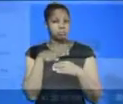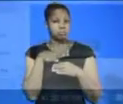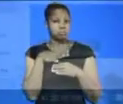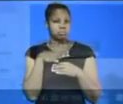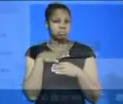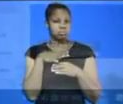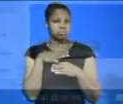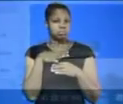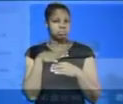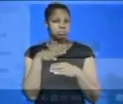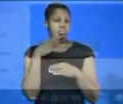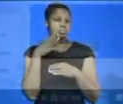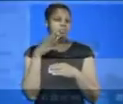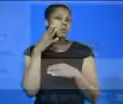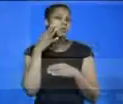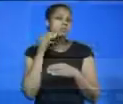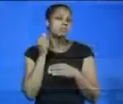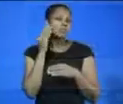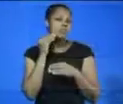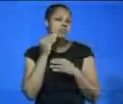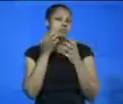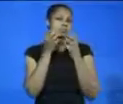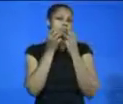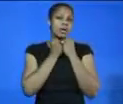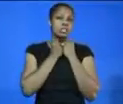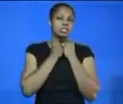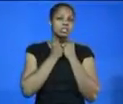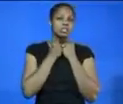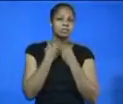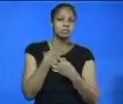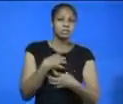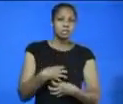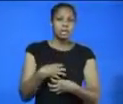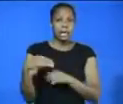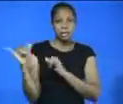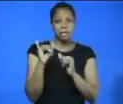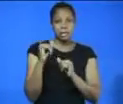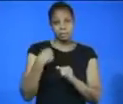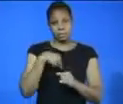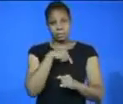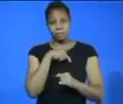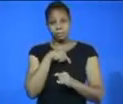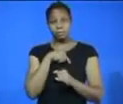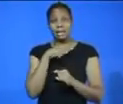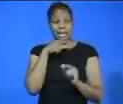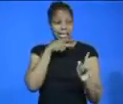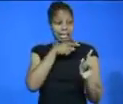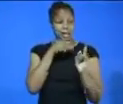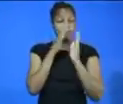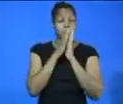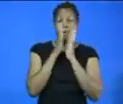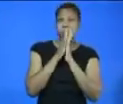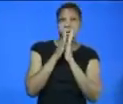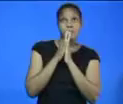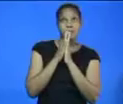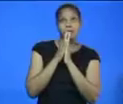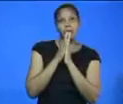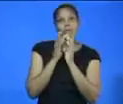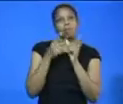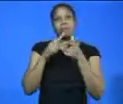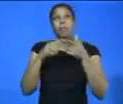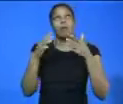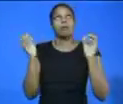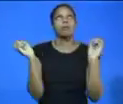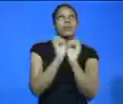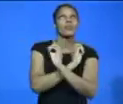as we are. And he prayed earnestly that it might not rain. And it rained not in